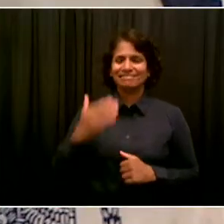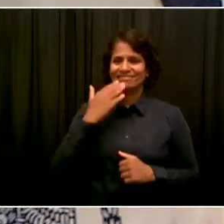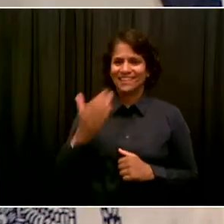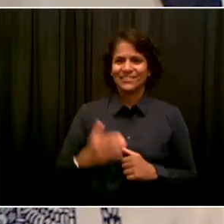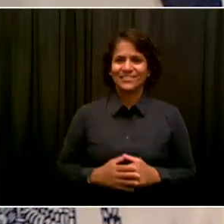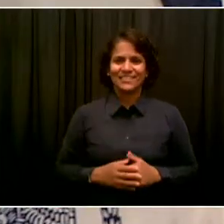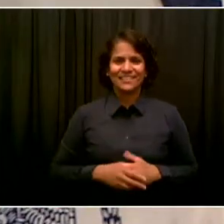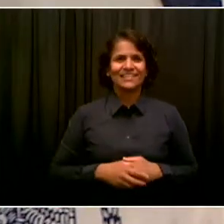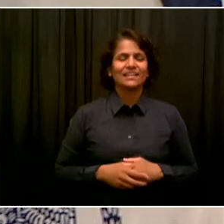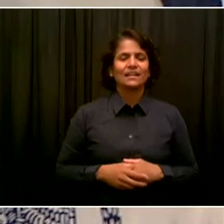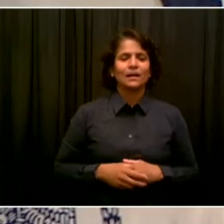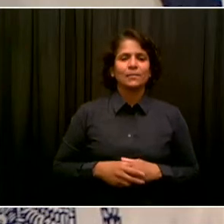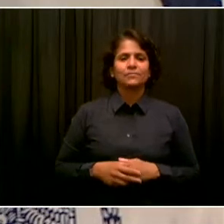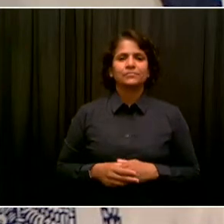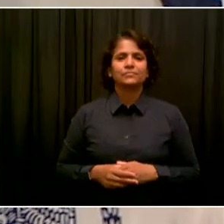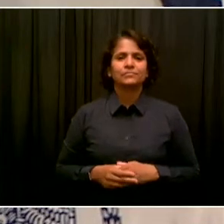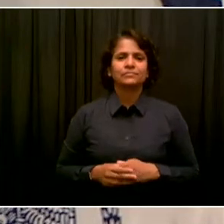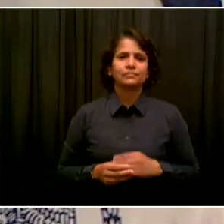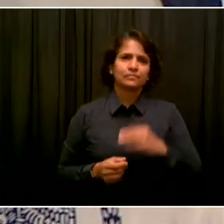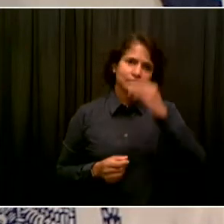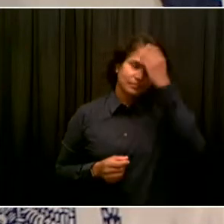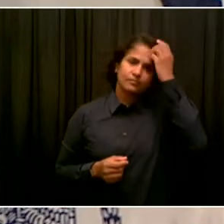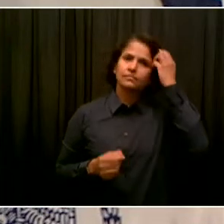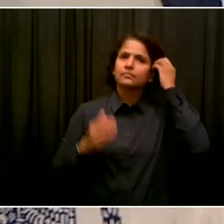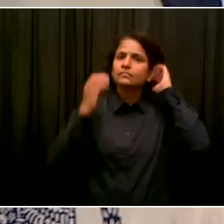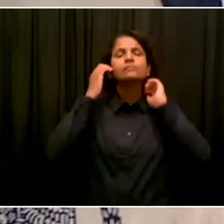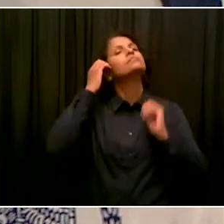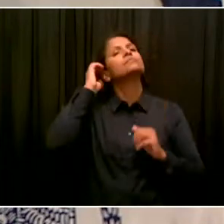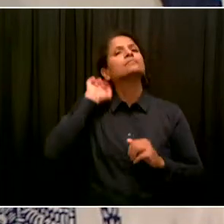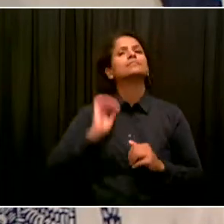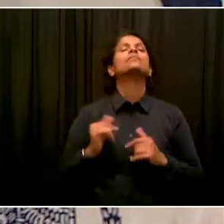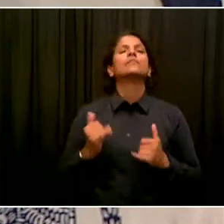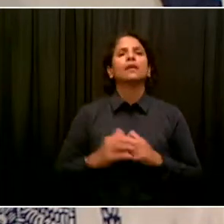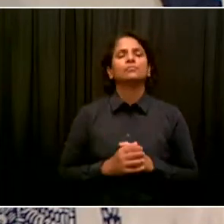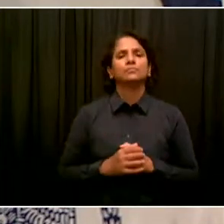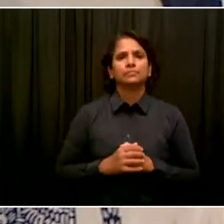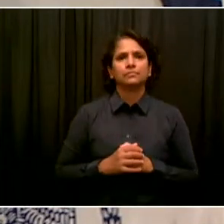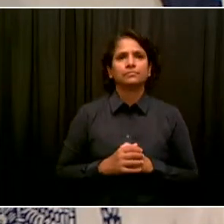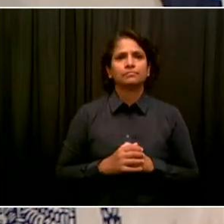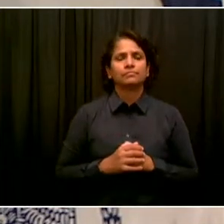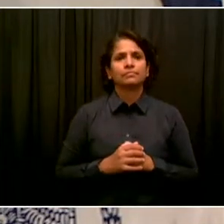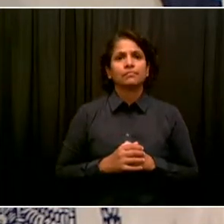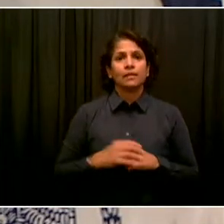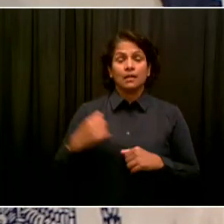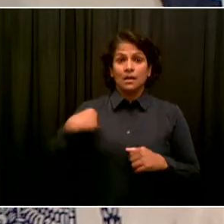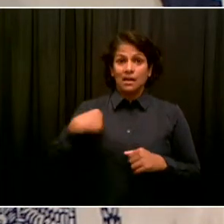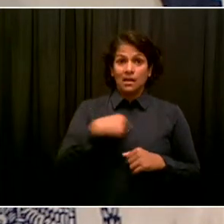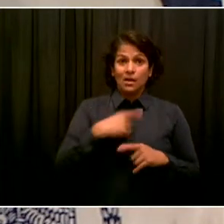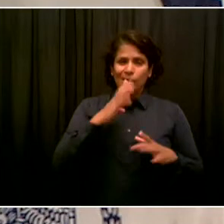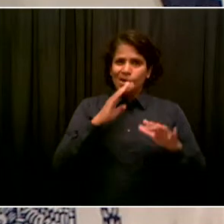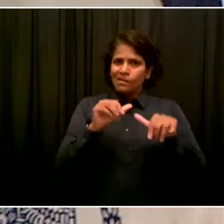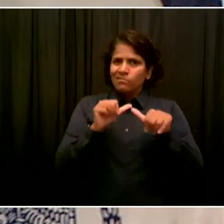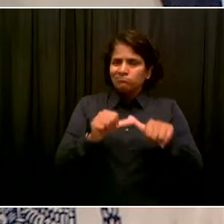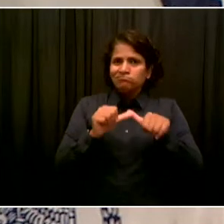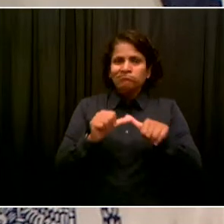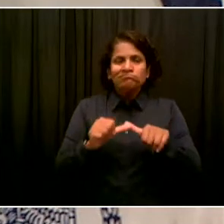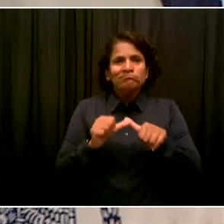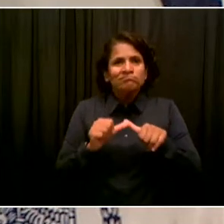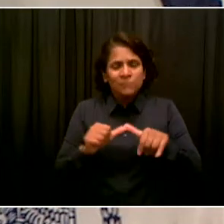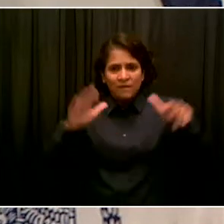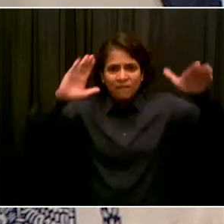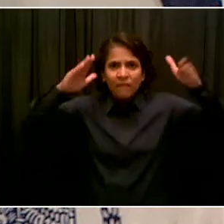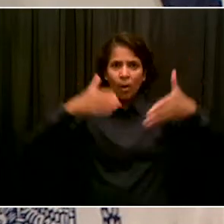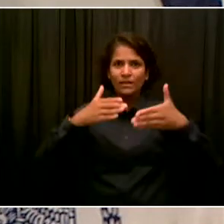Now, everybody, we continue to work to keep New Yorkers safe. It's working. The vaccination effort is